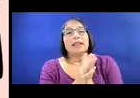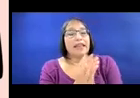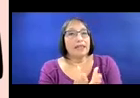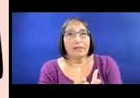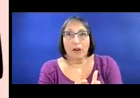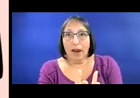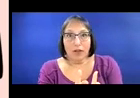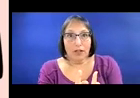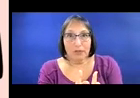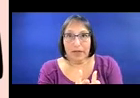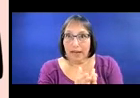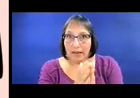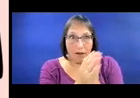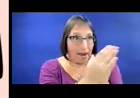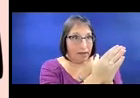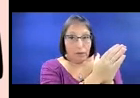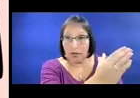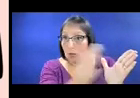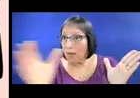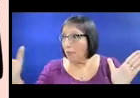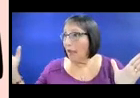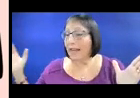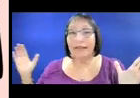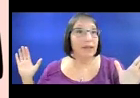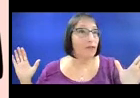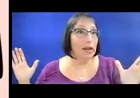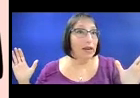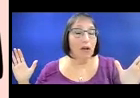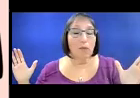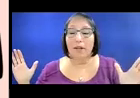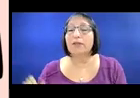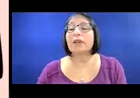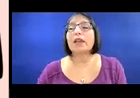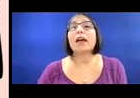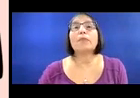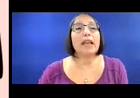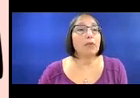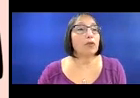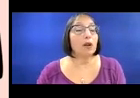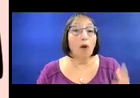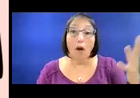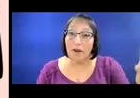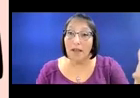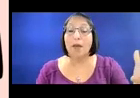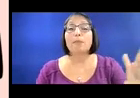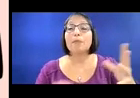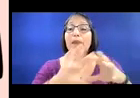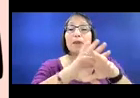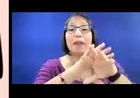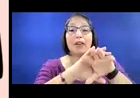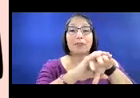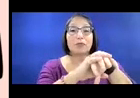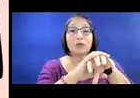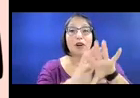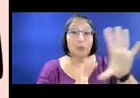It's easy to make corrections, because I can, with a sweep, I can see everybody all at once, and be able to then walk over to them, maybe